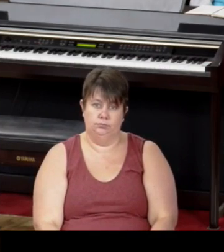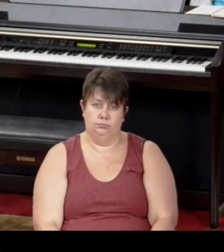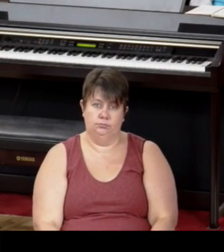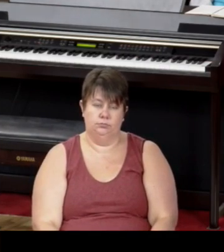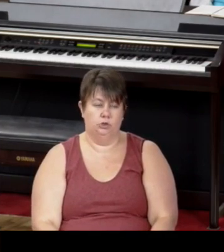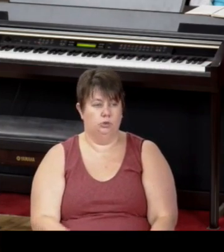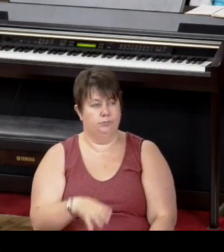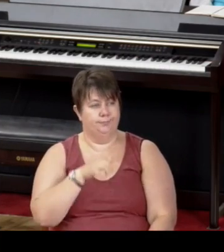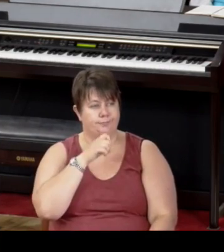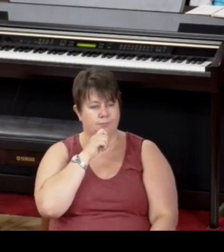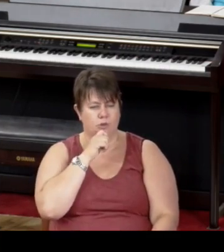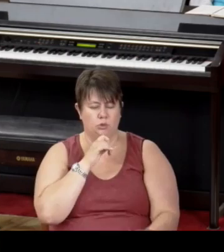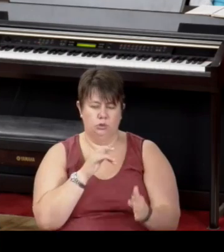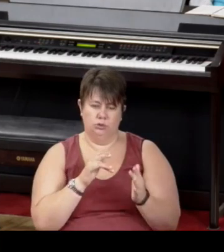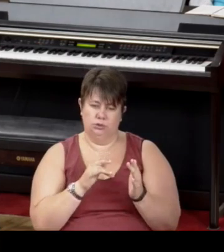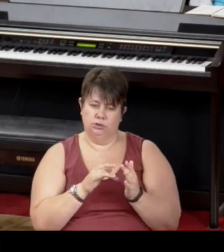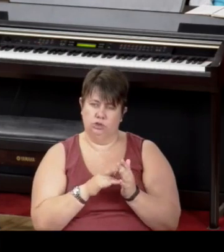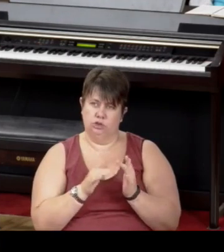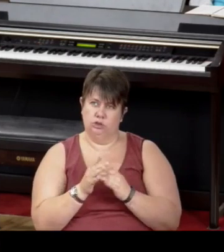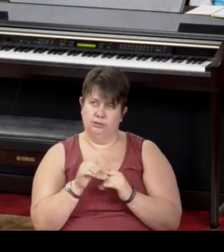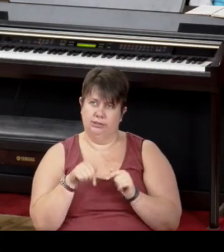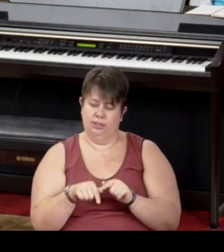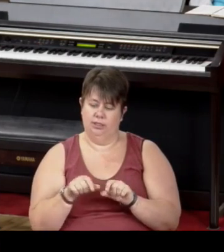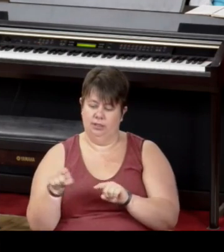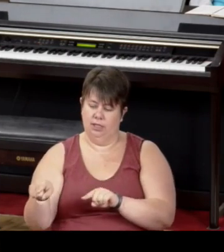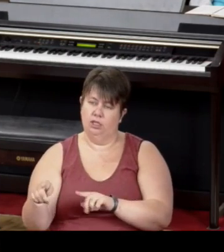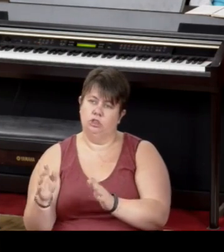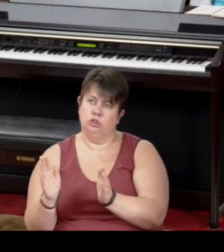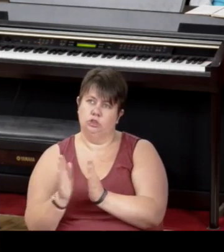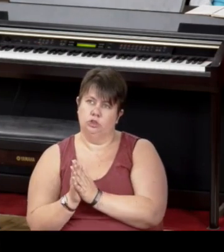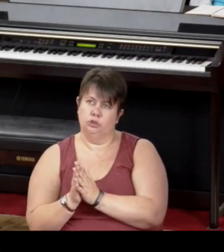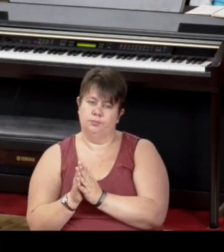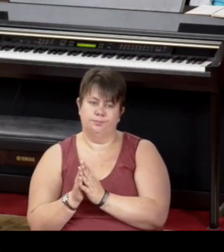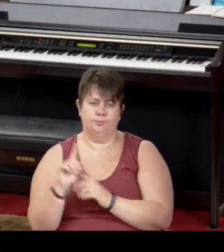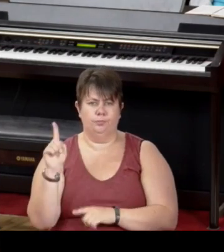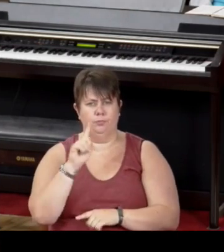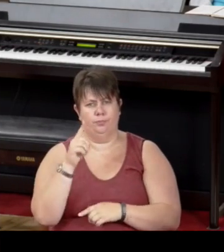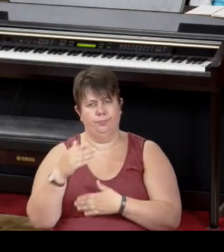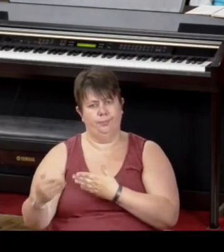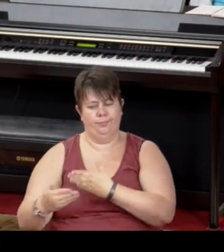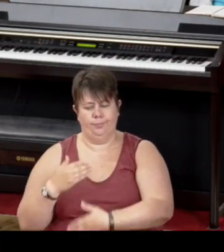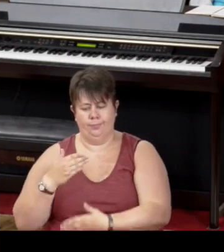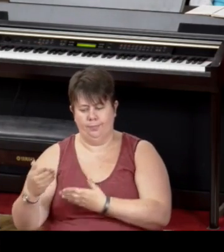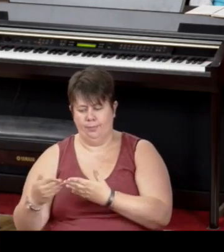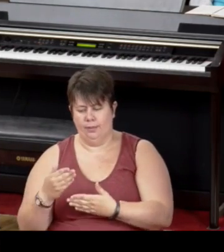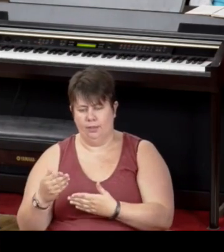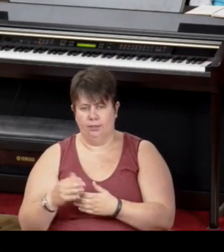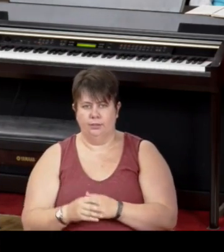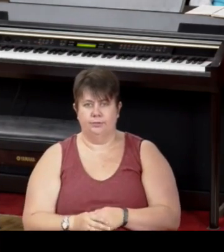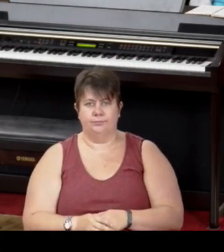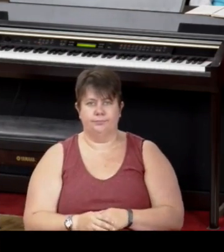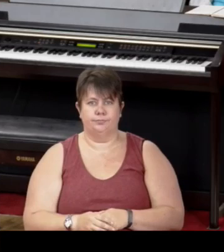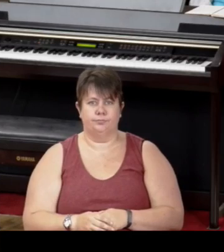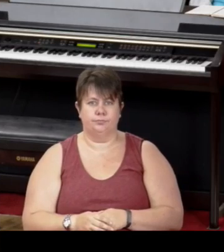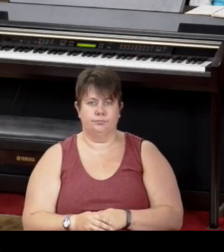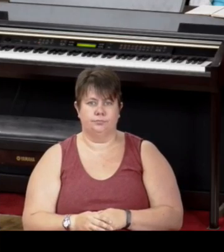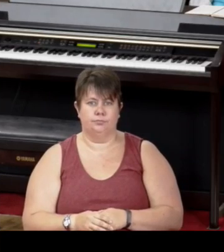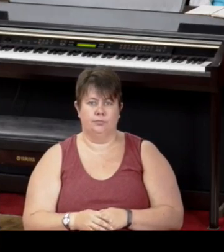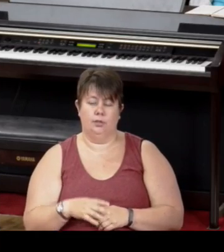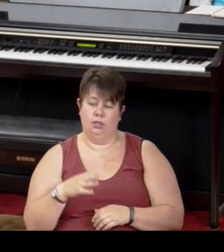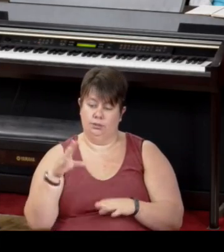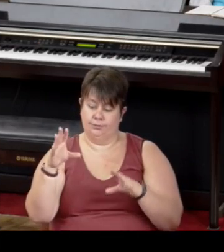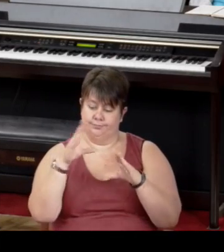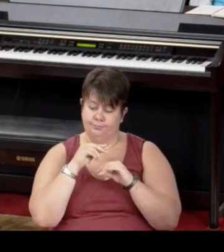So who is Jesus then? To this particular church, what does this tell us about who he is? Well, again, it tells us that he is